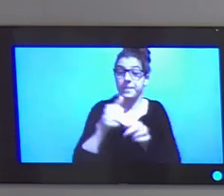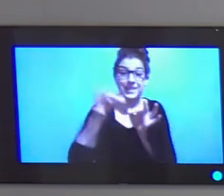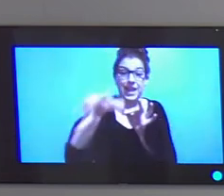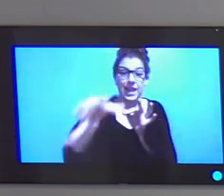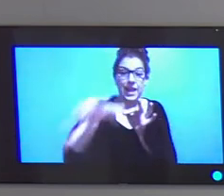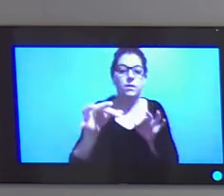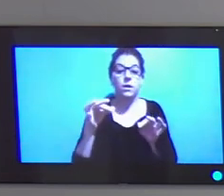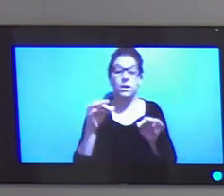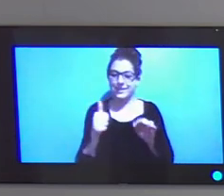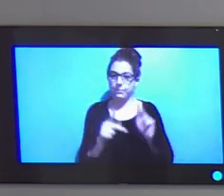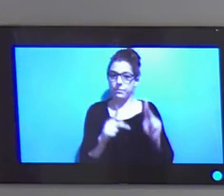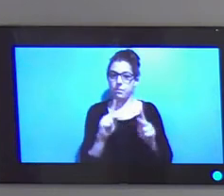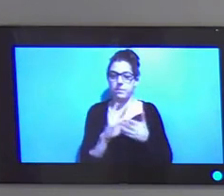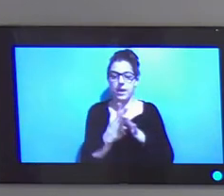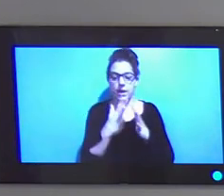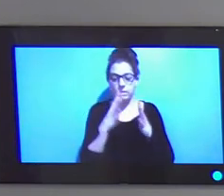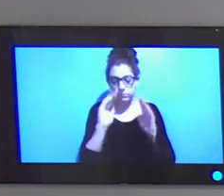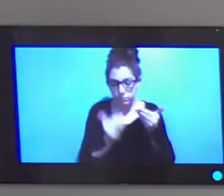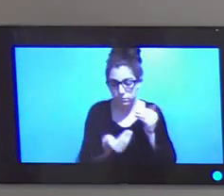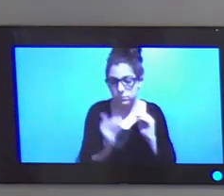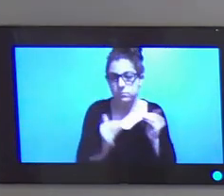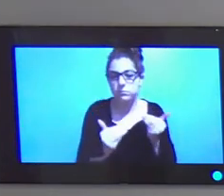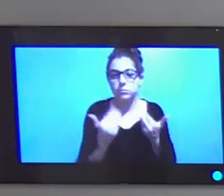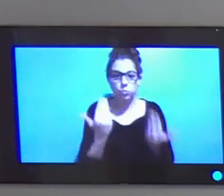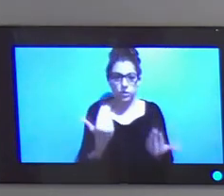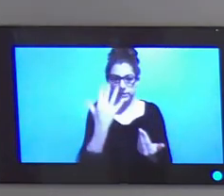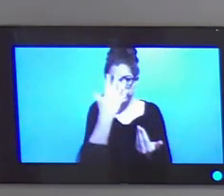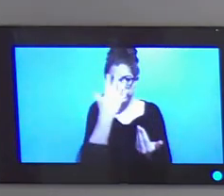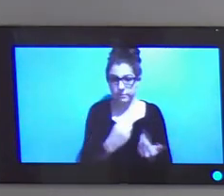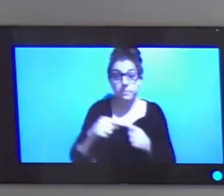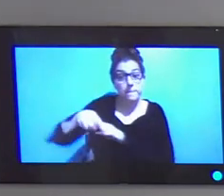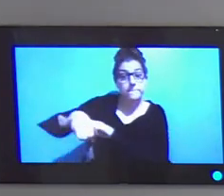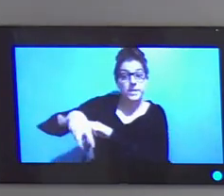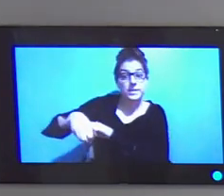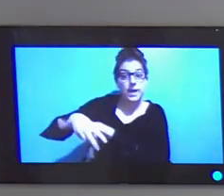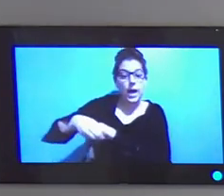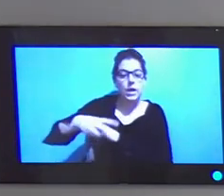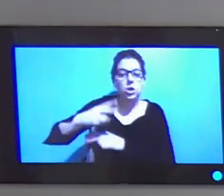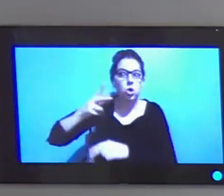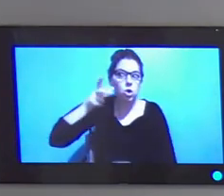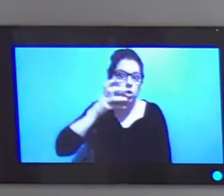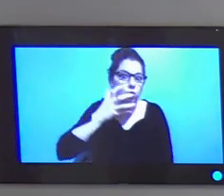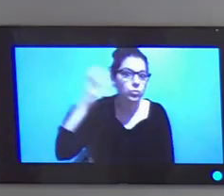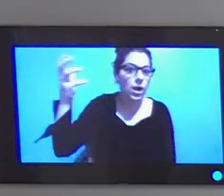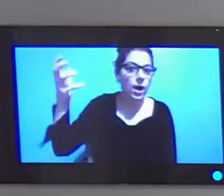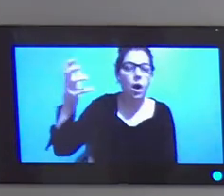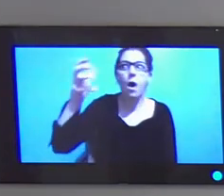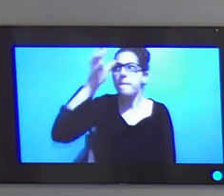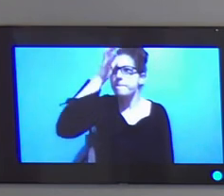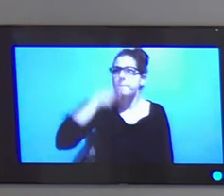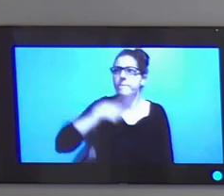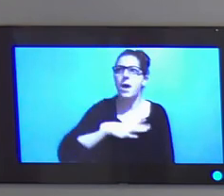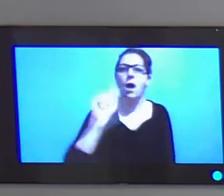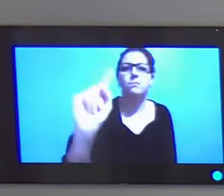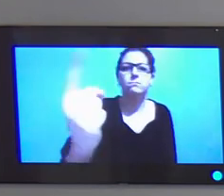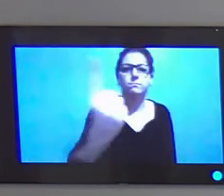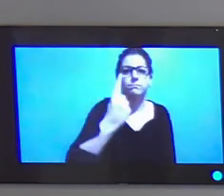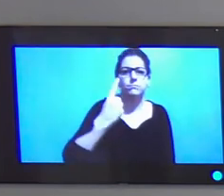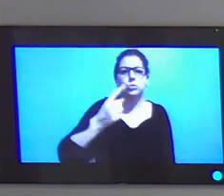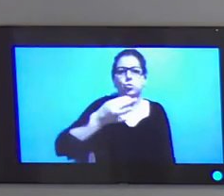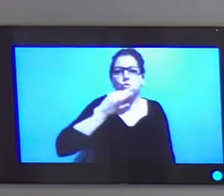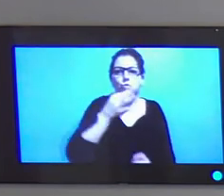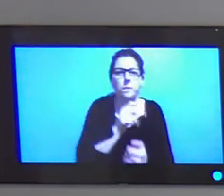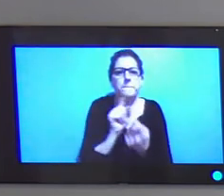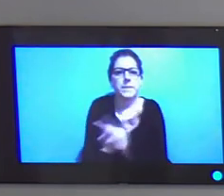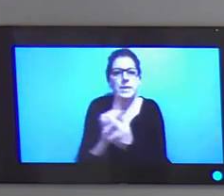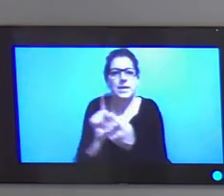and slept. But at midnight there was a cry, 'Here is the bridegroom, come out to meet him.' Then all those